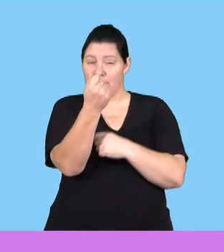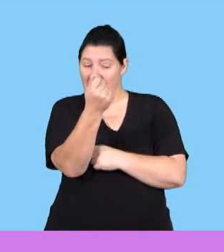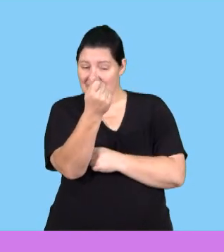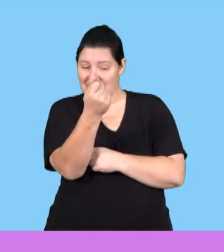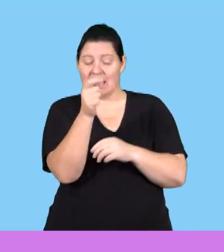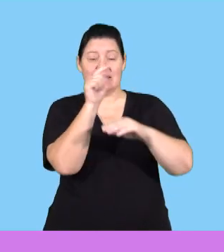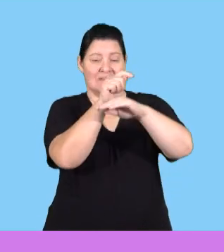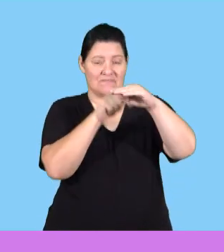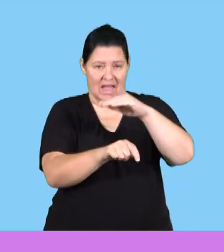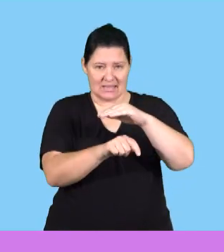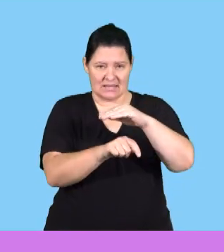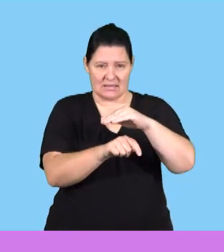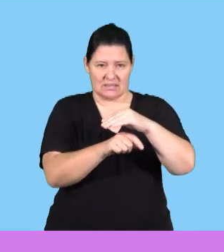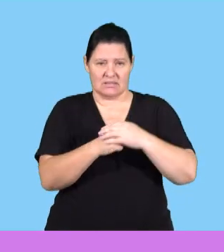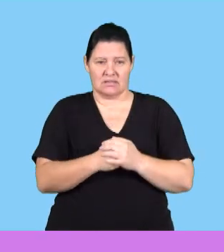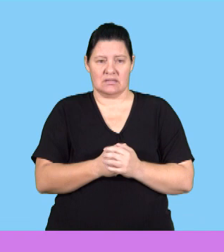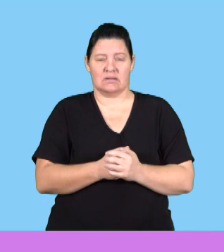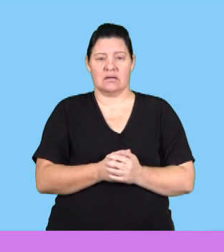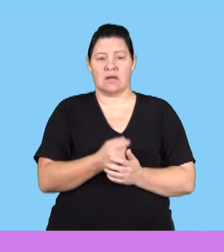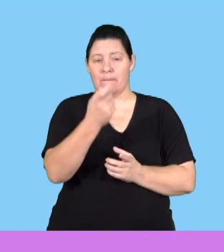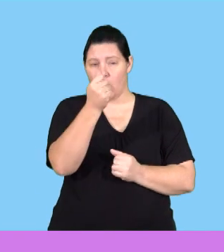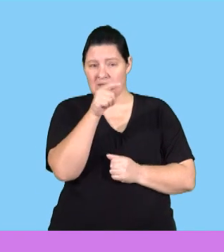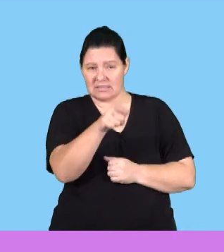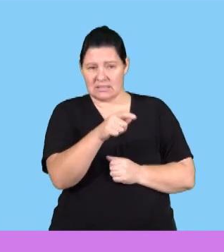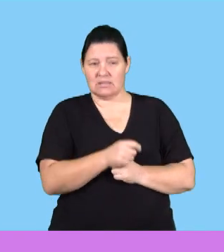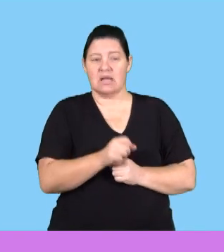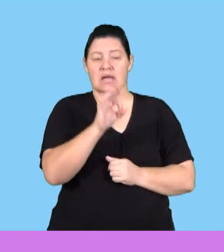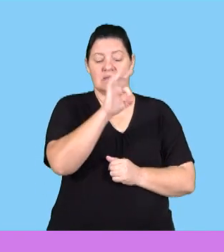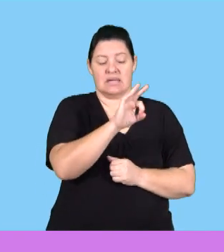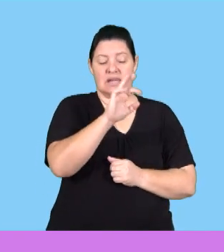price, divided by the cost. So we are going to take the price